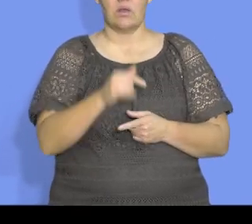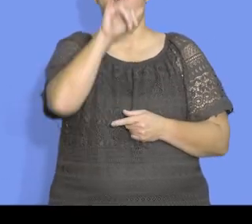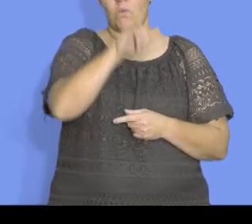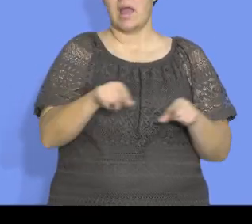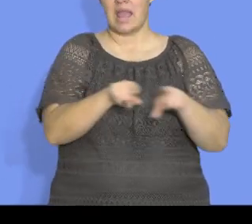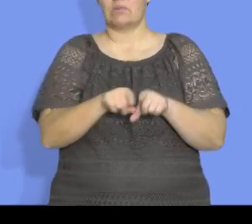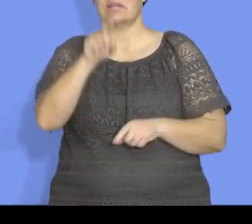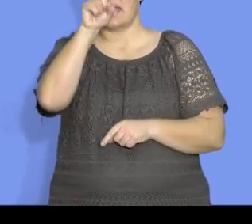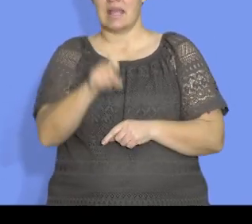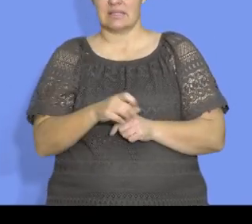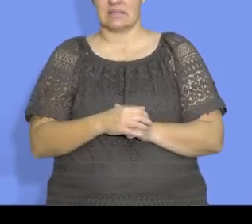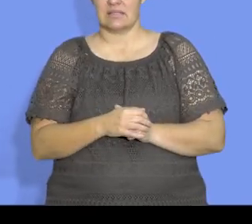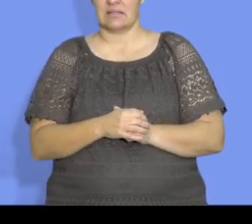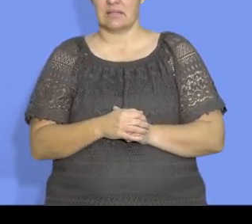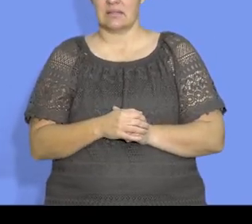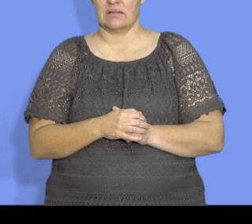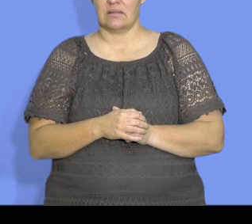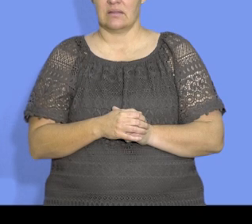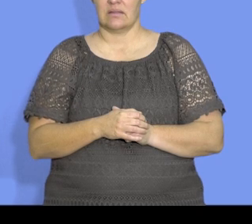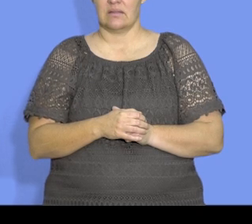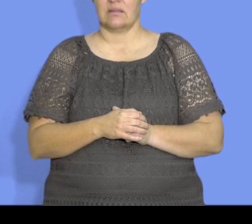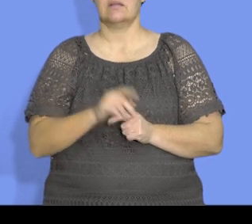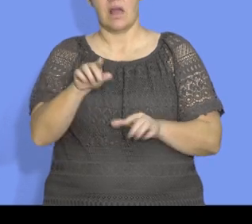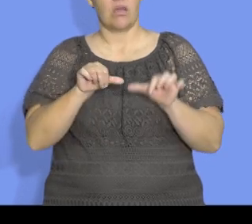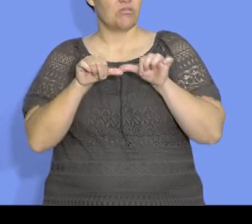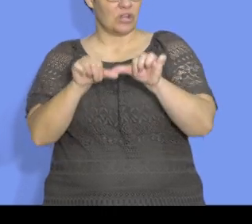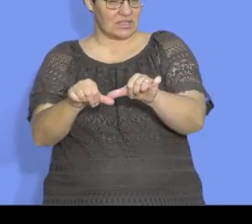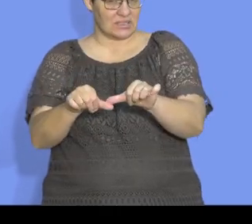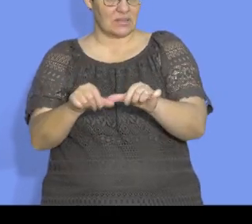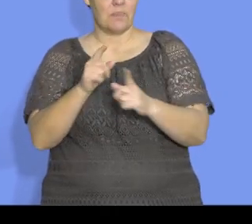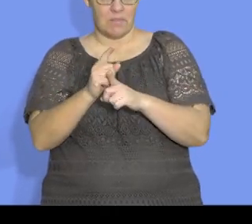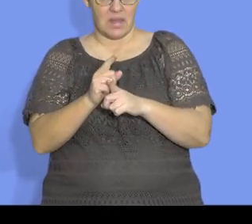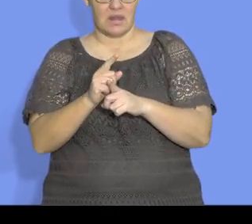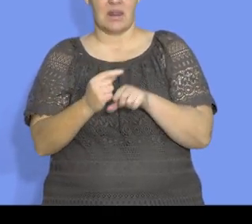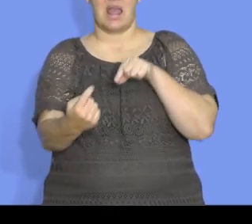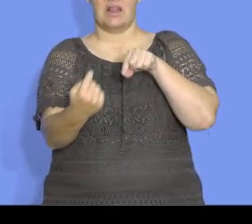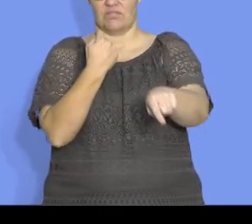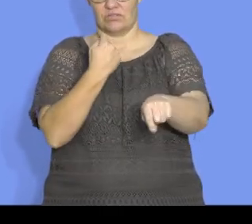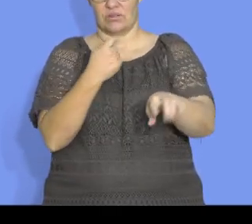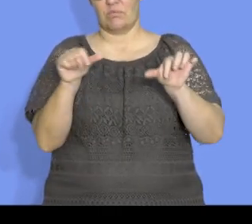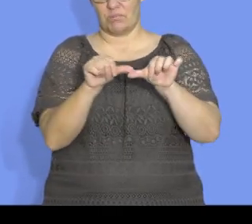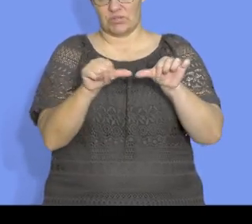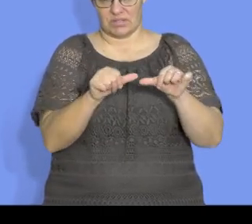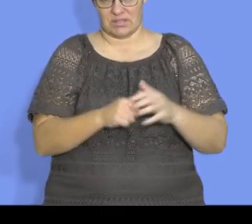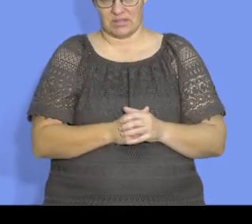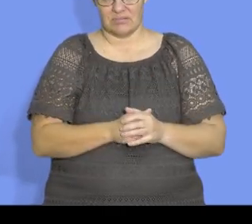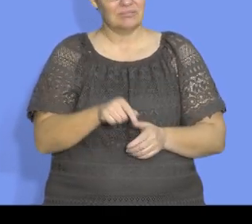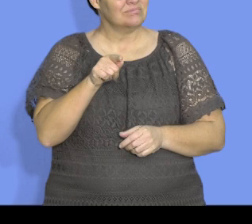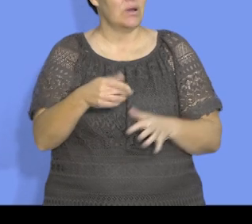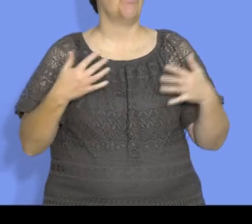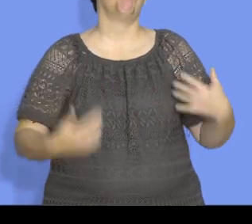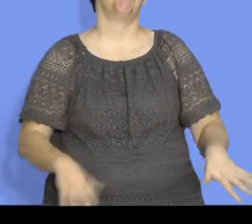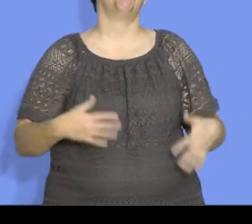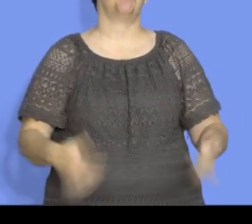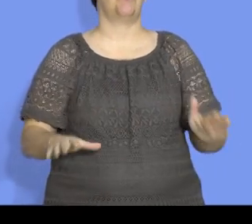are y is equal to x is equal to a constant, then that's inversely proportional. Guys, this is